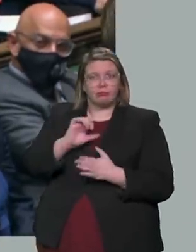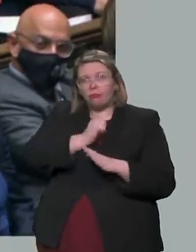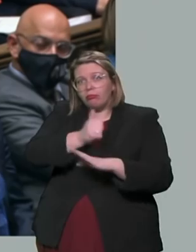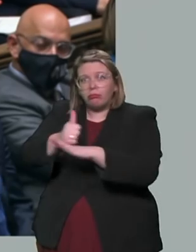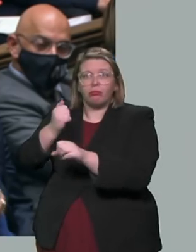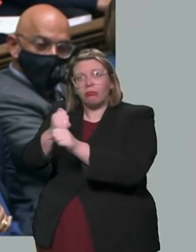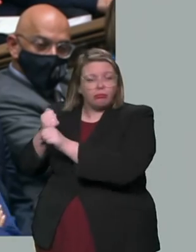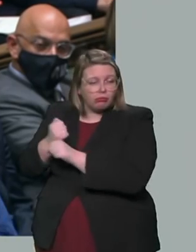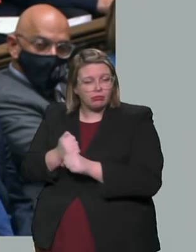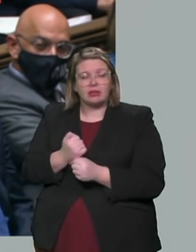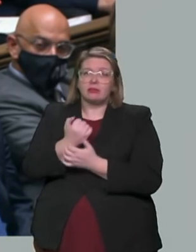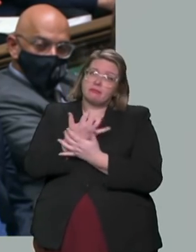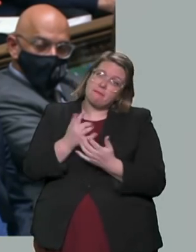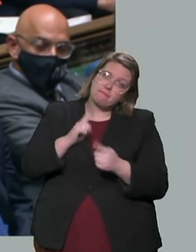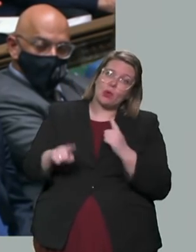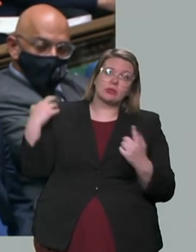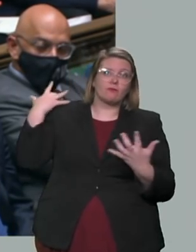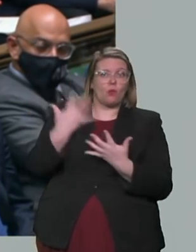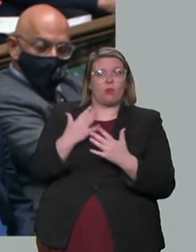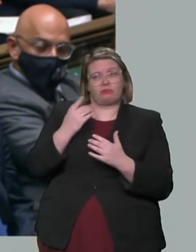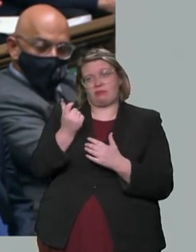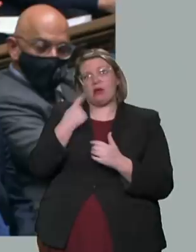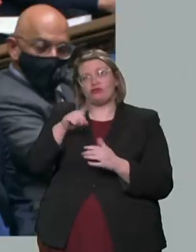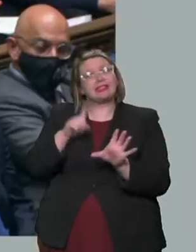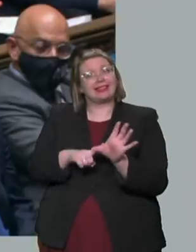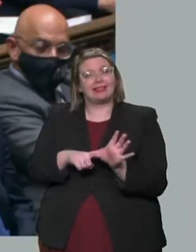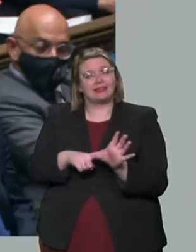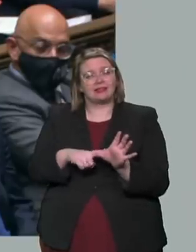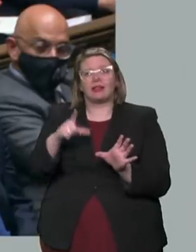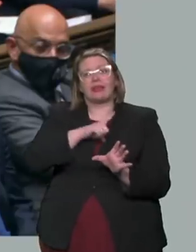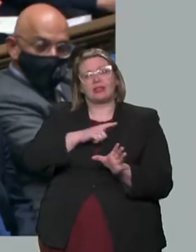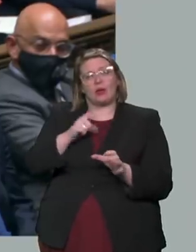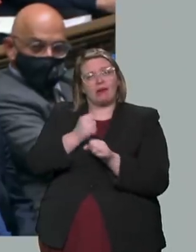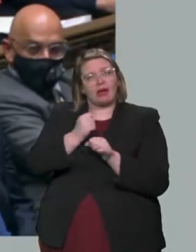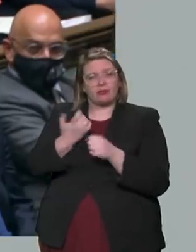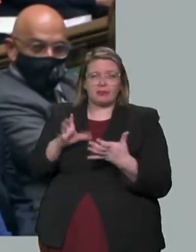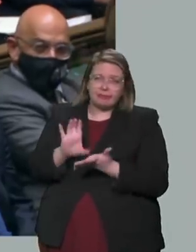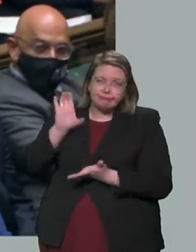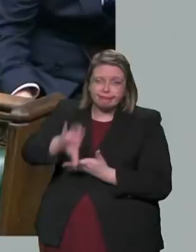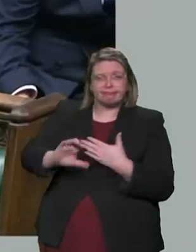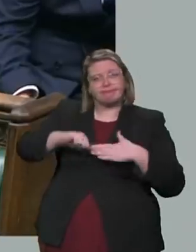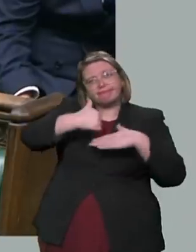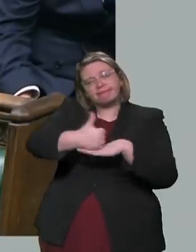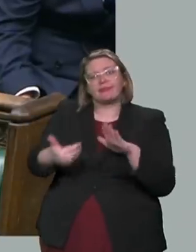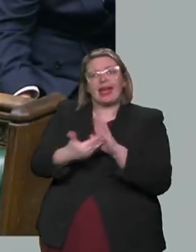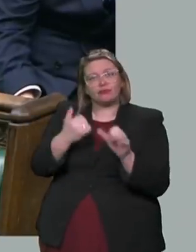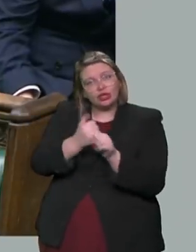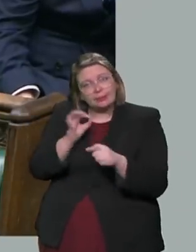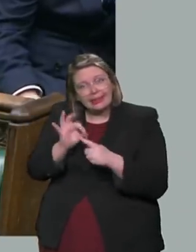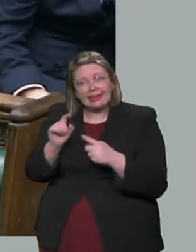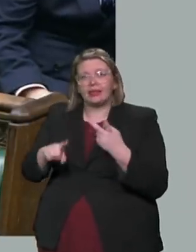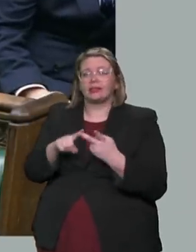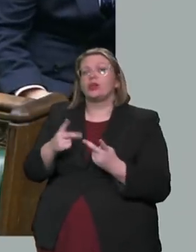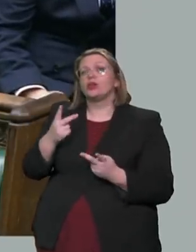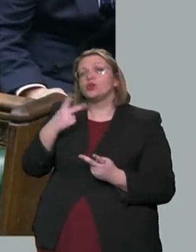biggest for a century, and that's why we're investing not only in more GPs, Mr. Speaker, but another